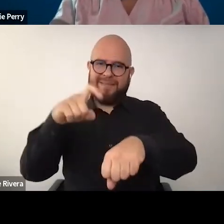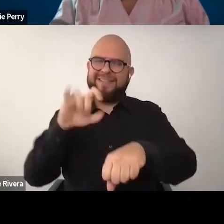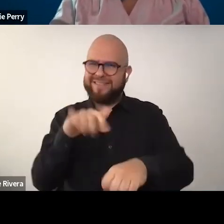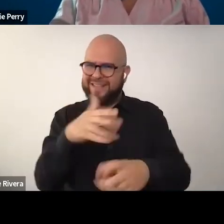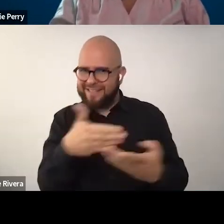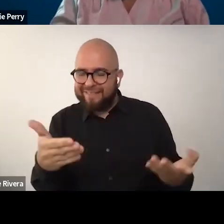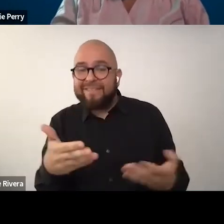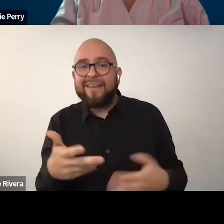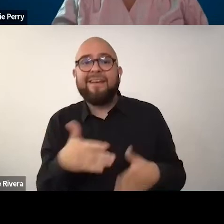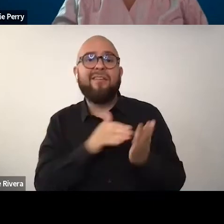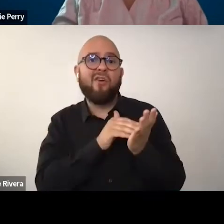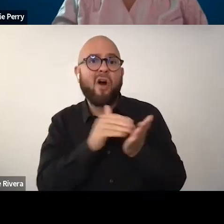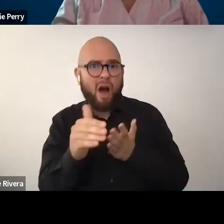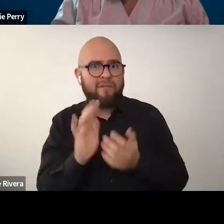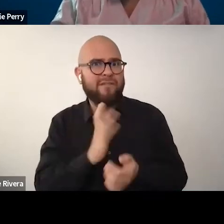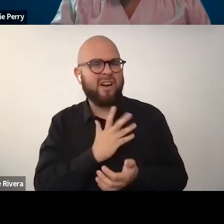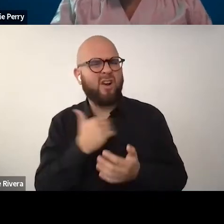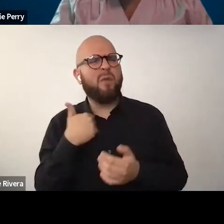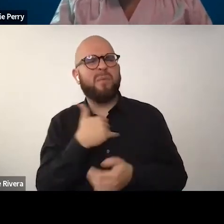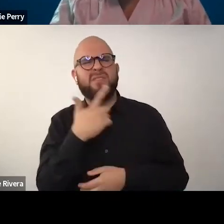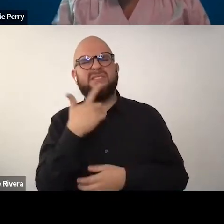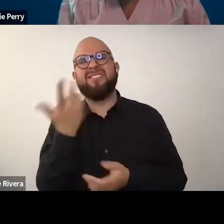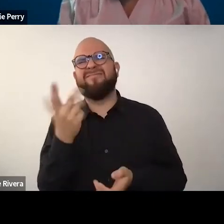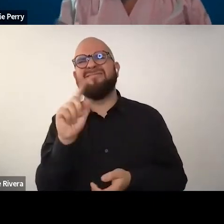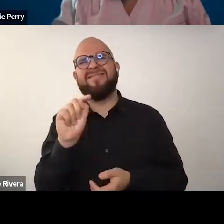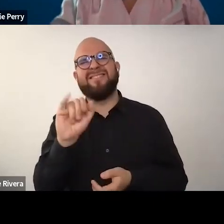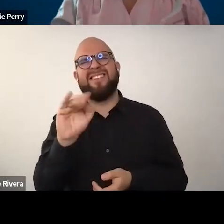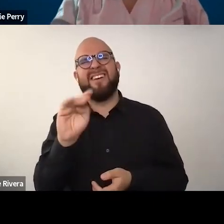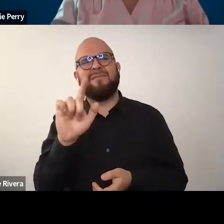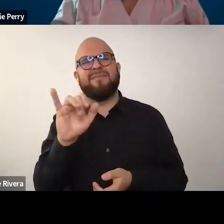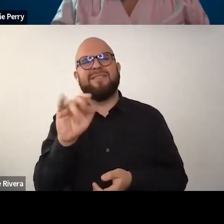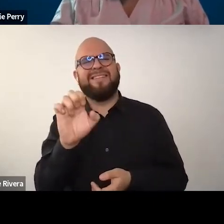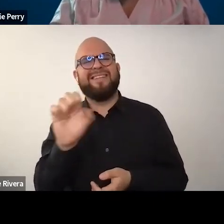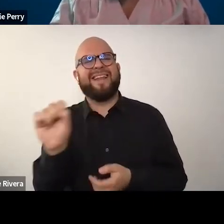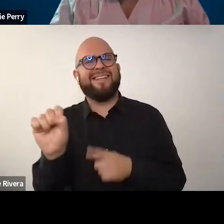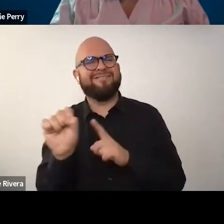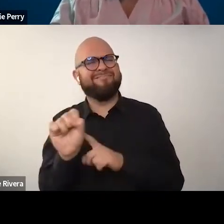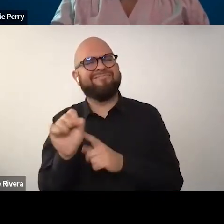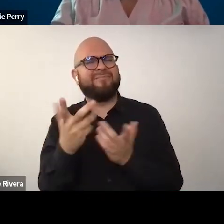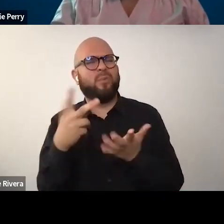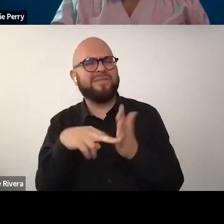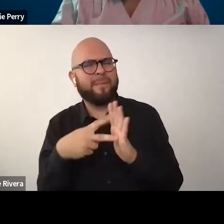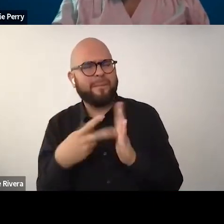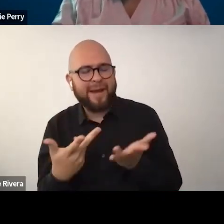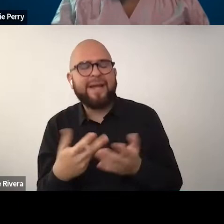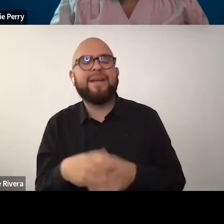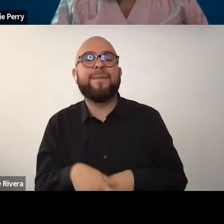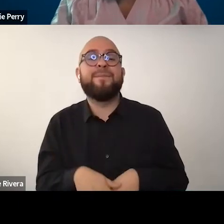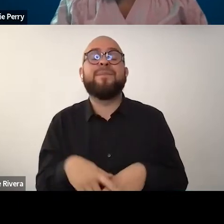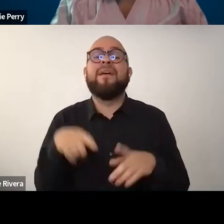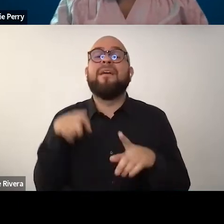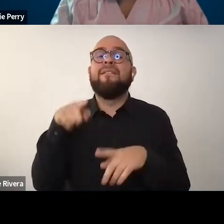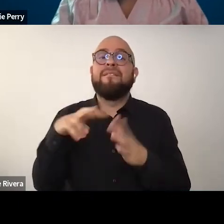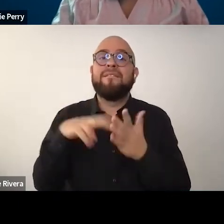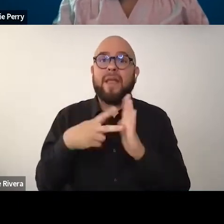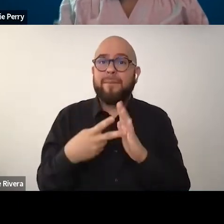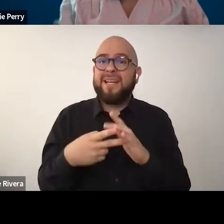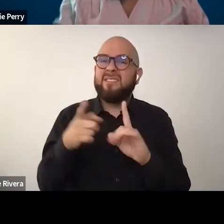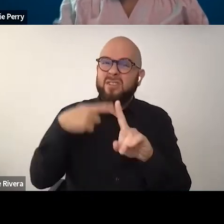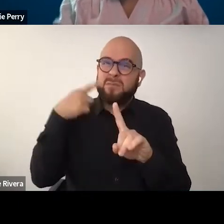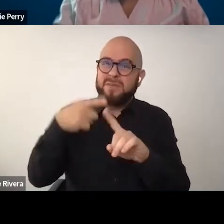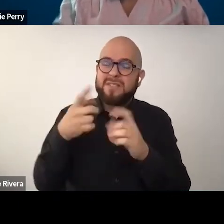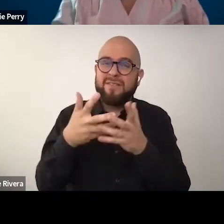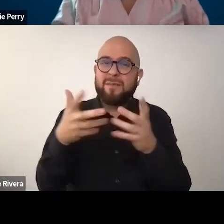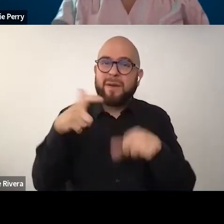heard from our members, what exactly does timeliness mean? So this essentially means that there is a specific amount of time that a background